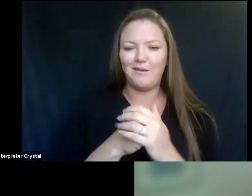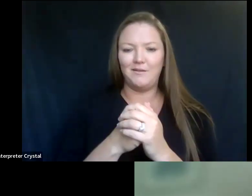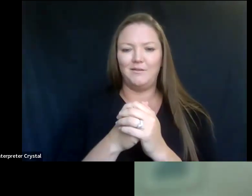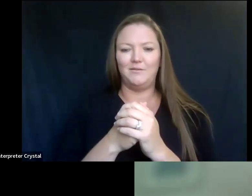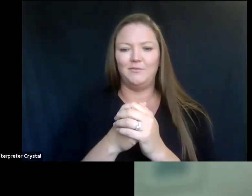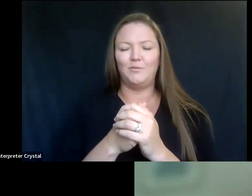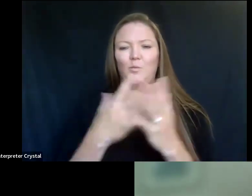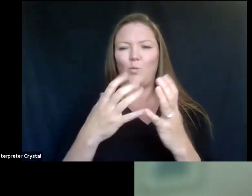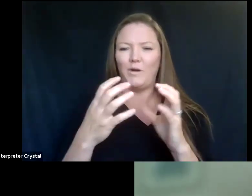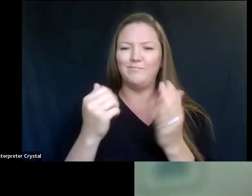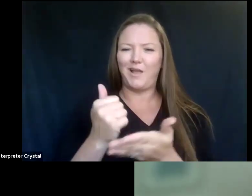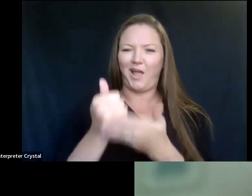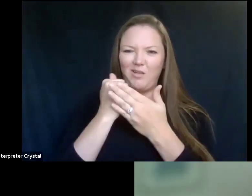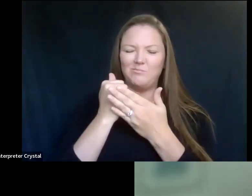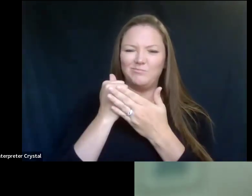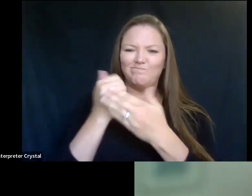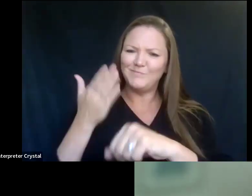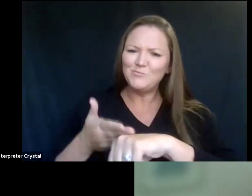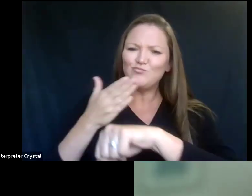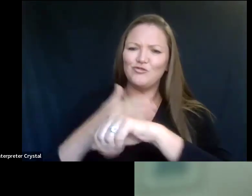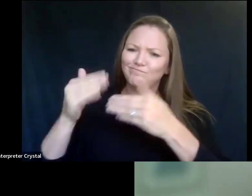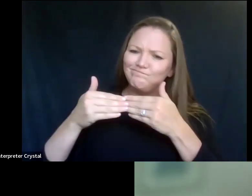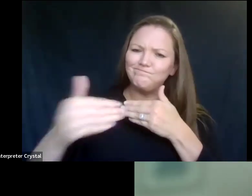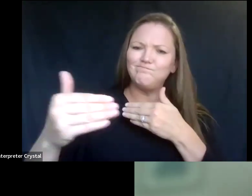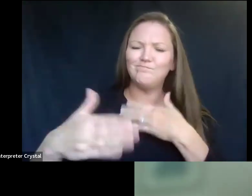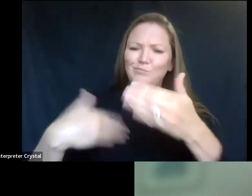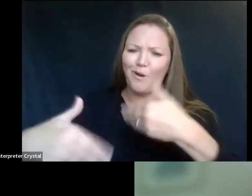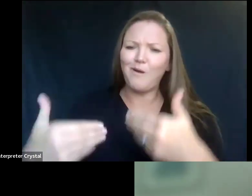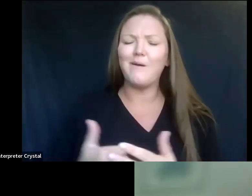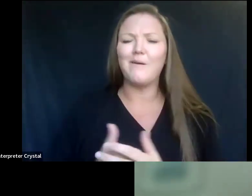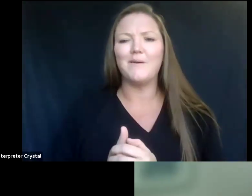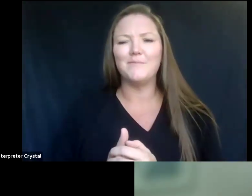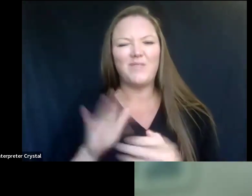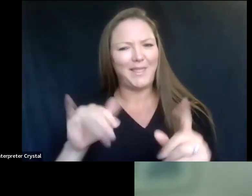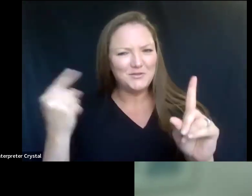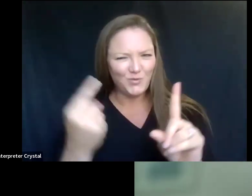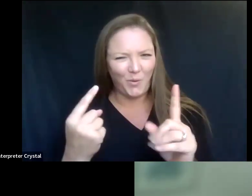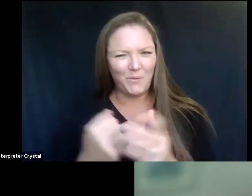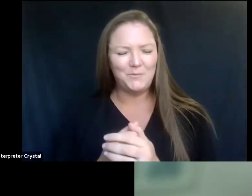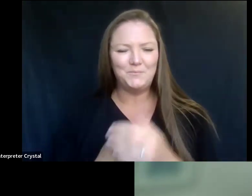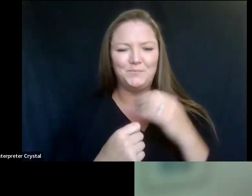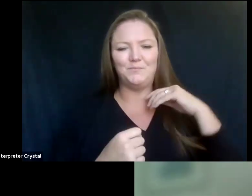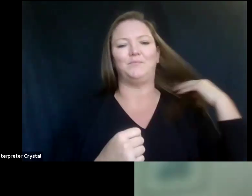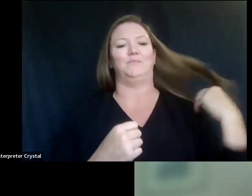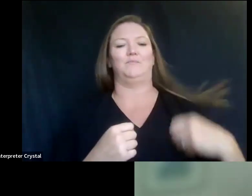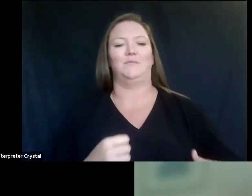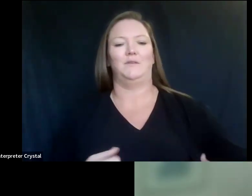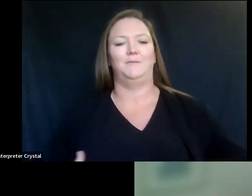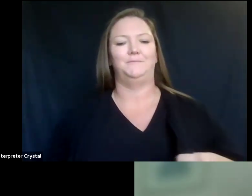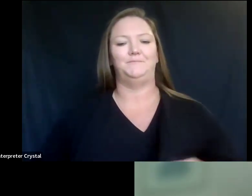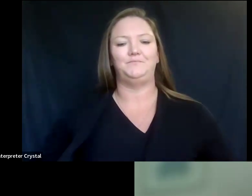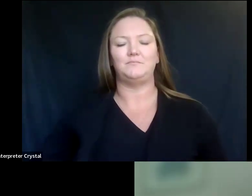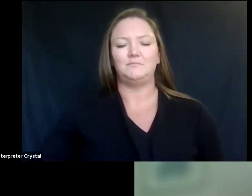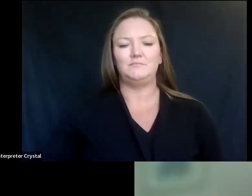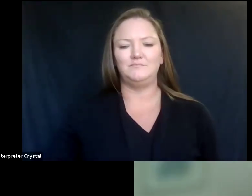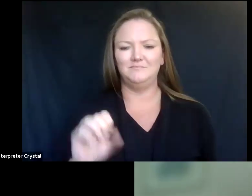forward. I mean, that's what this is all about. I mean, the council broadly, there's actually, and then I know if Katie, we can share